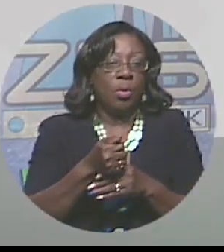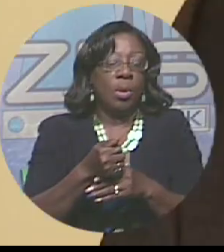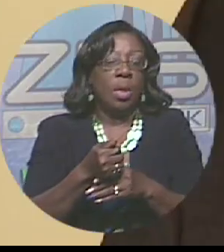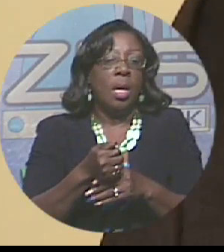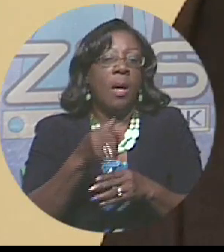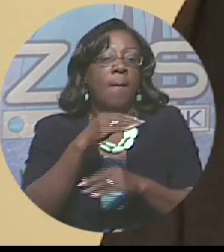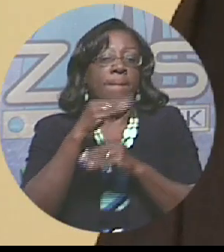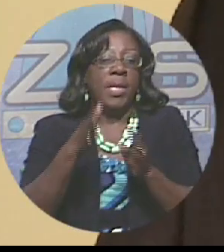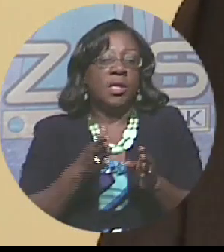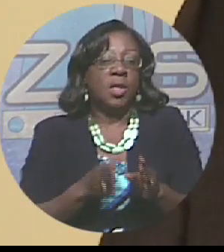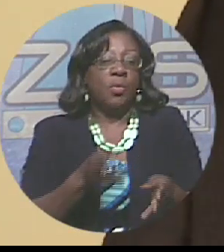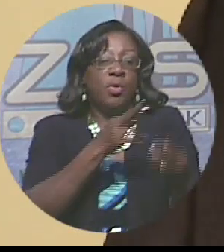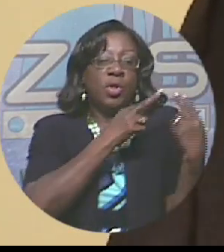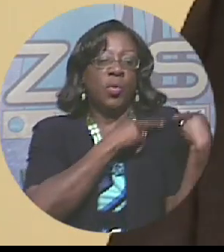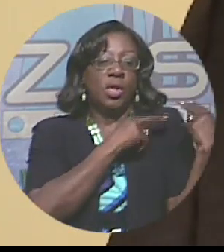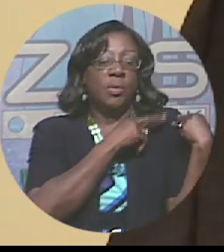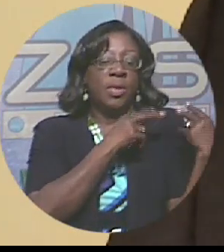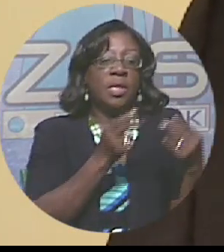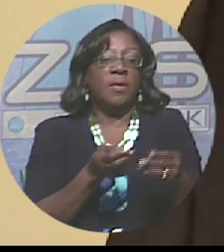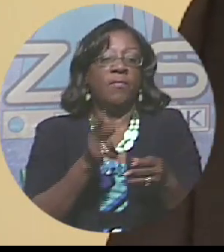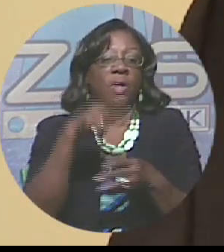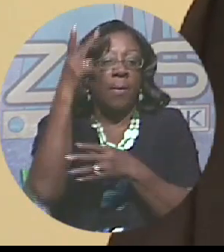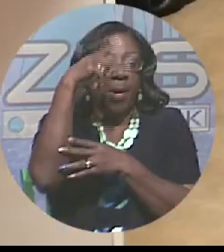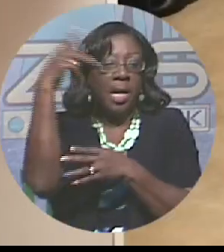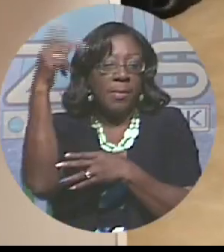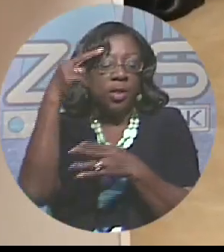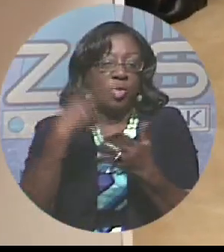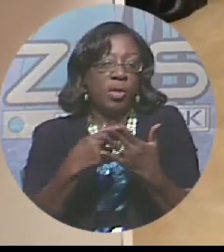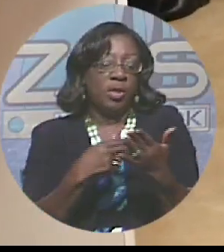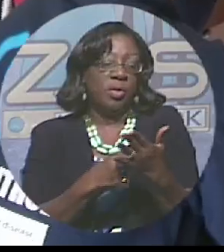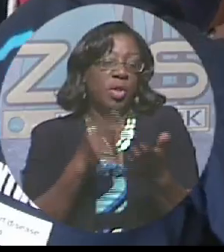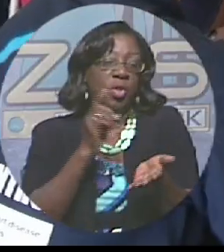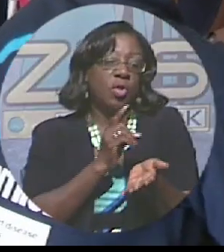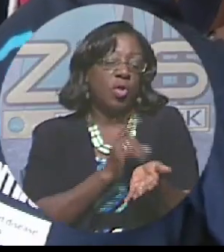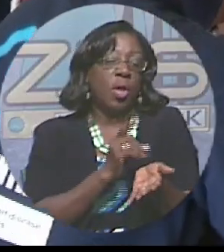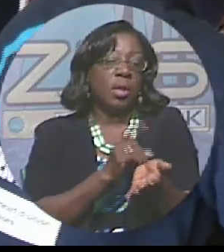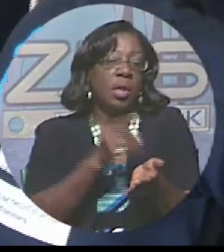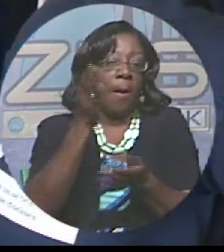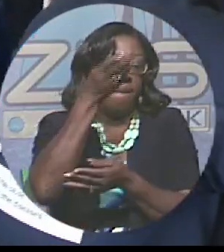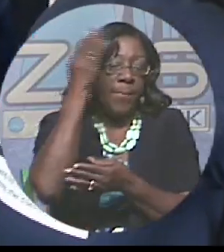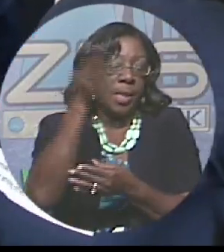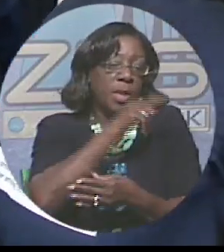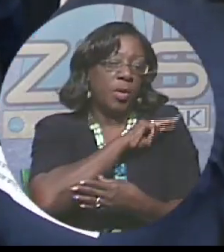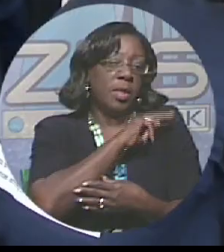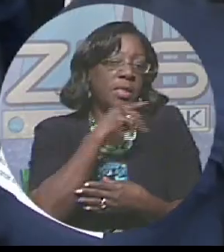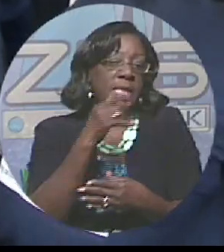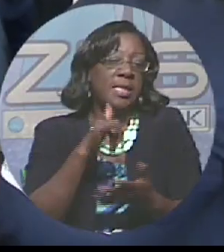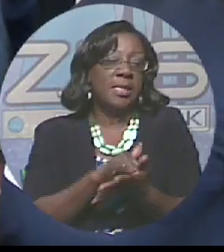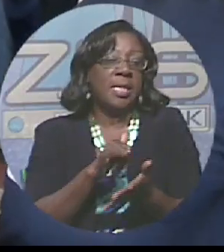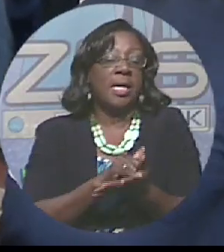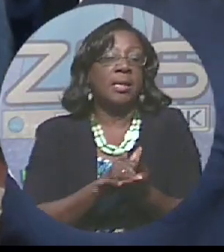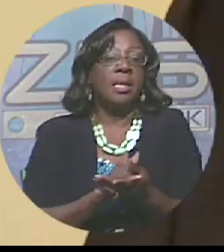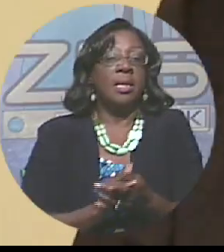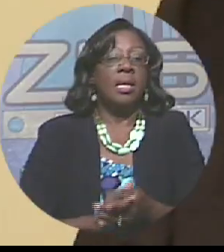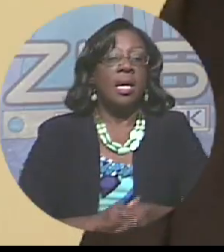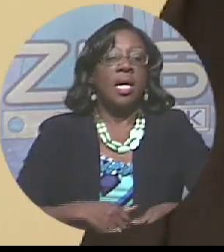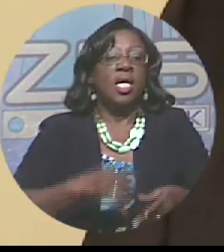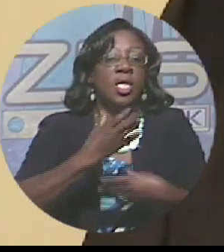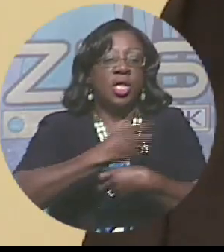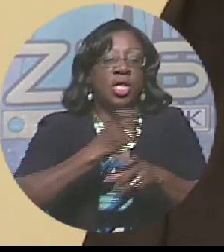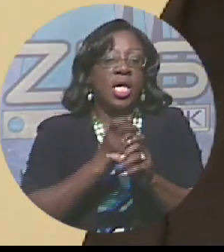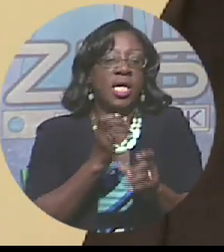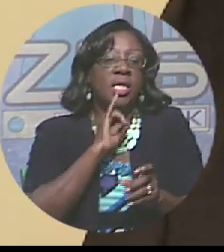with responsibility for the parliamentary registration, Dr. Bernard Nottage, says despite the noise in the market, change is good for the country.